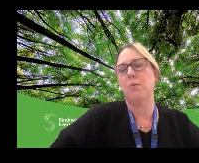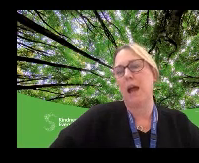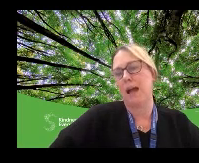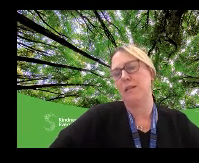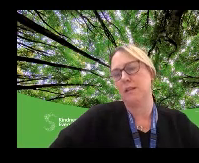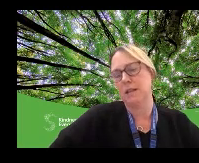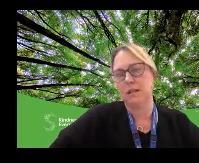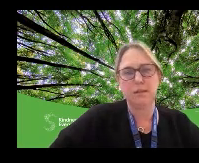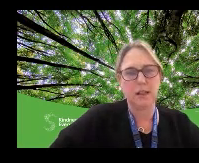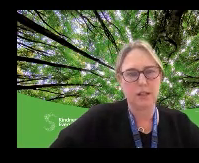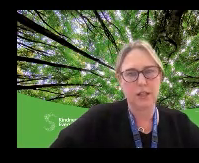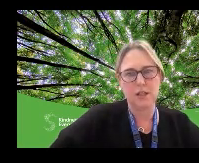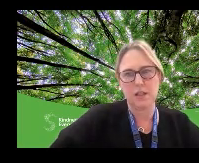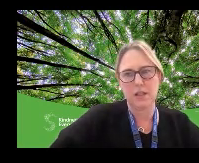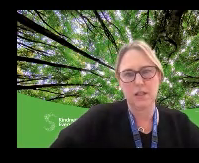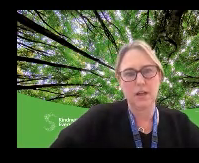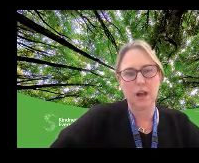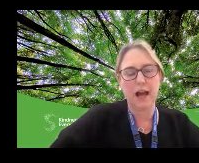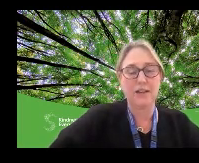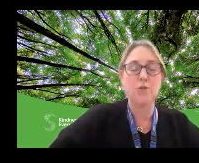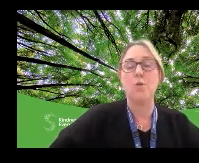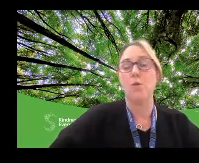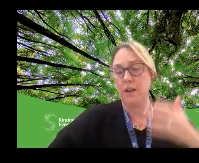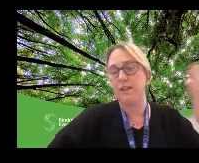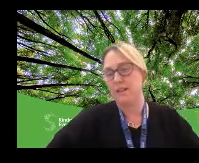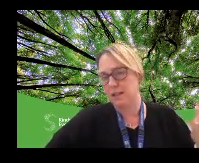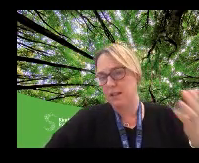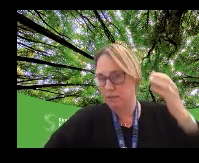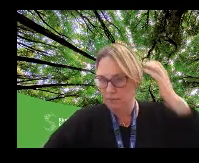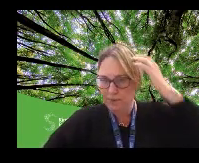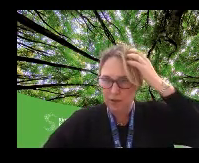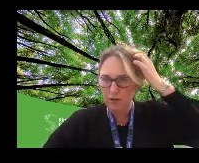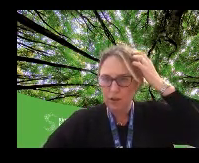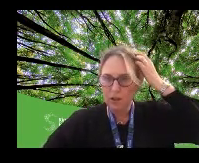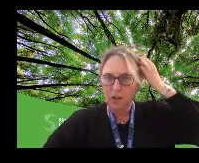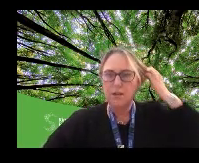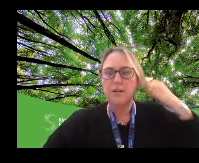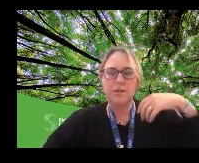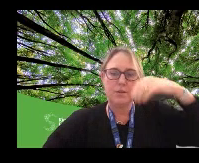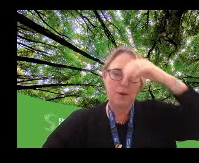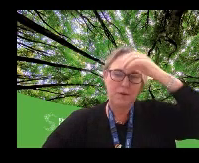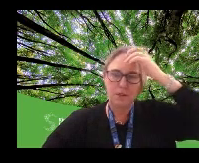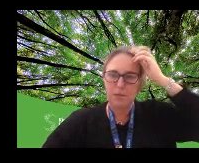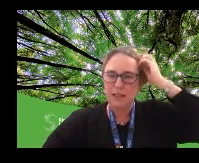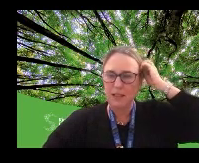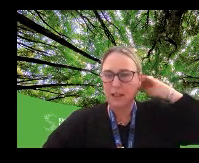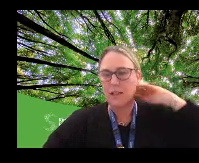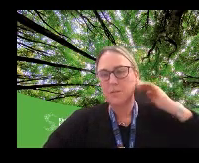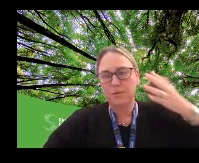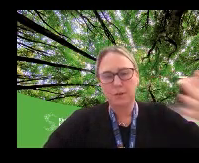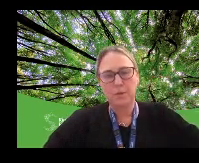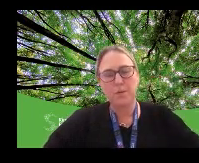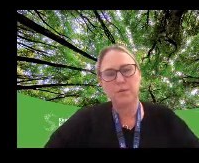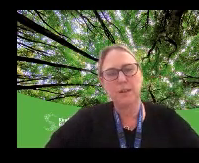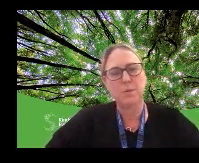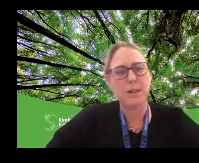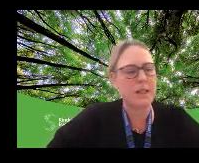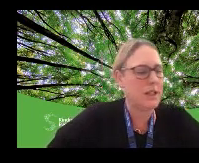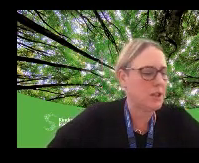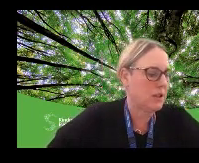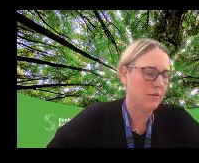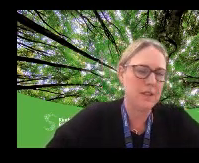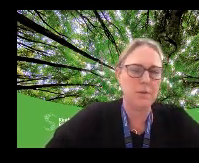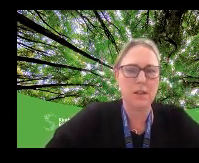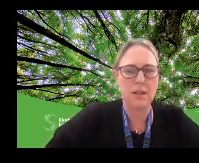both at home and in the education setting and or another setting. So it's sort of whoever's completing this, but for the purpose of